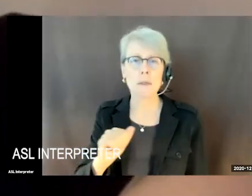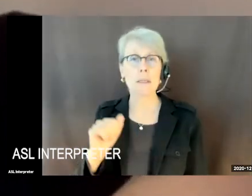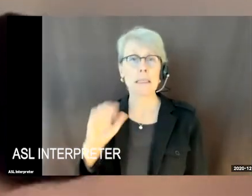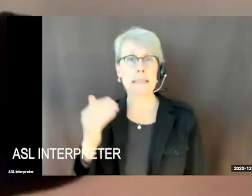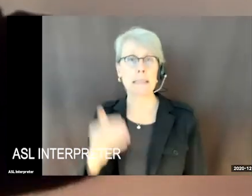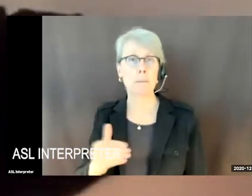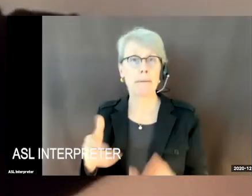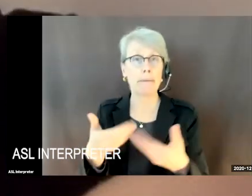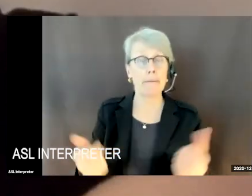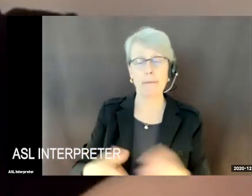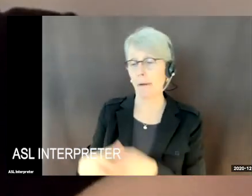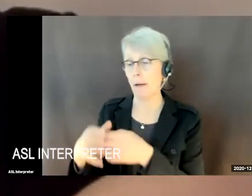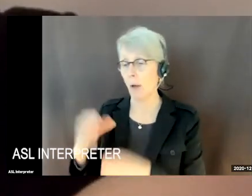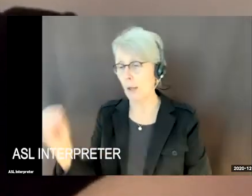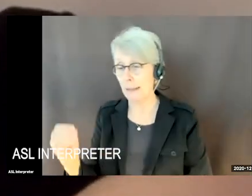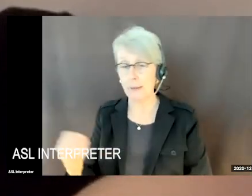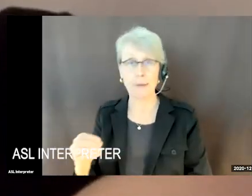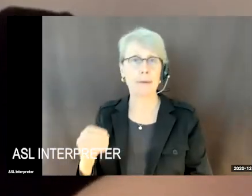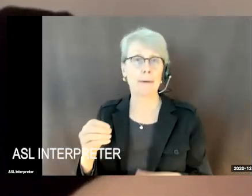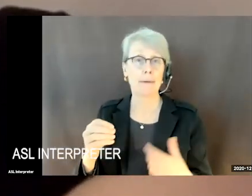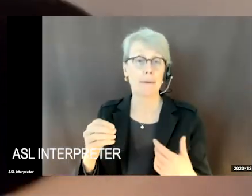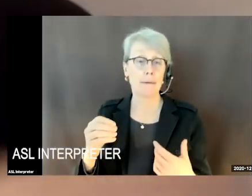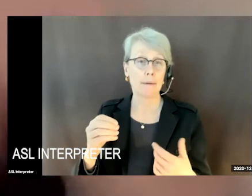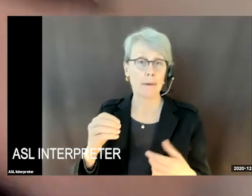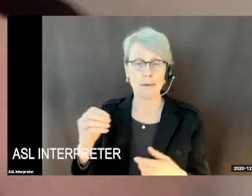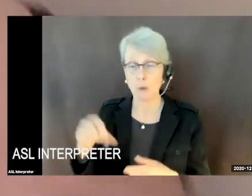reacting, because right now everyone is kind of acting as,